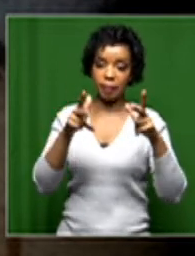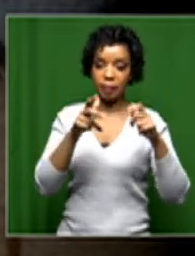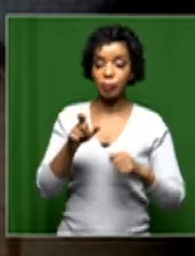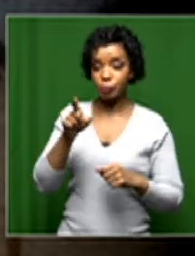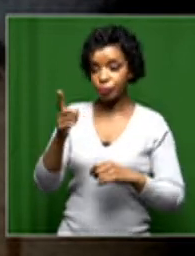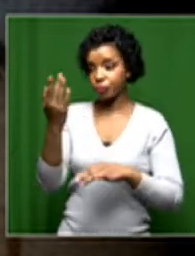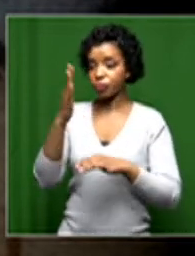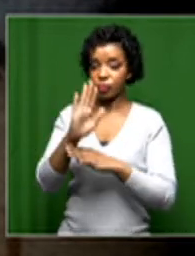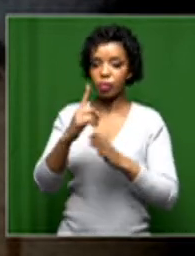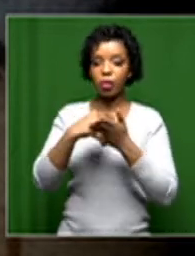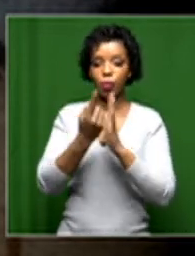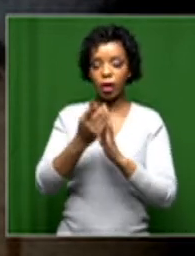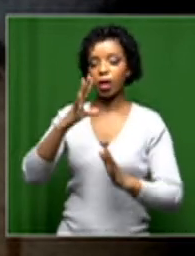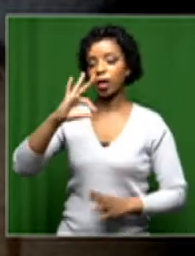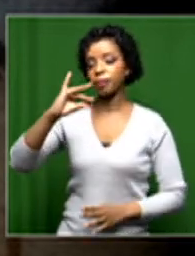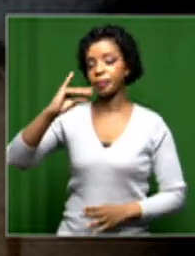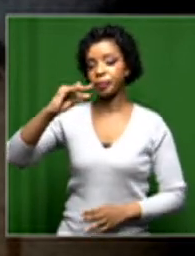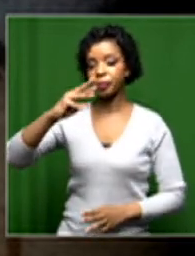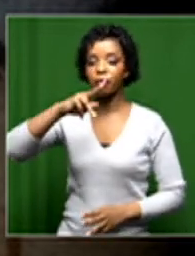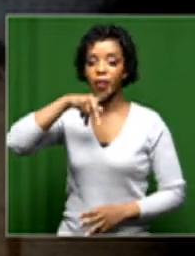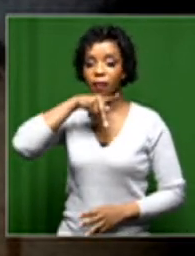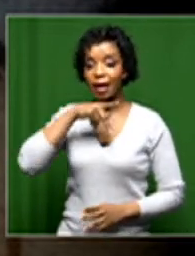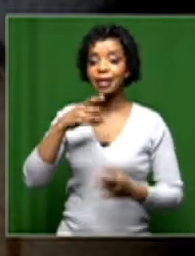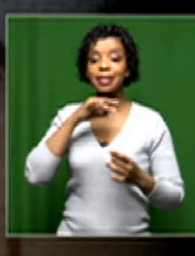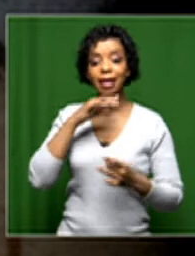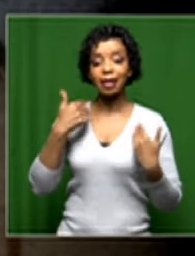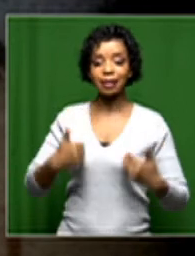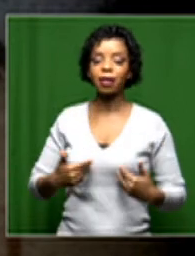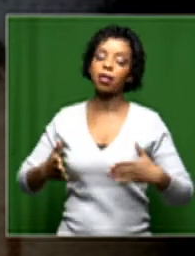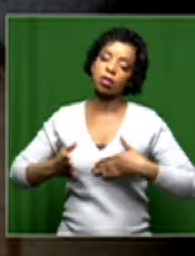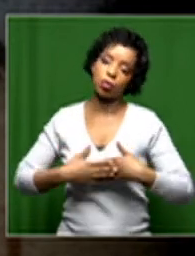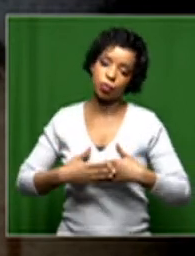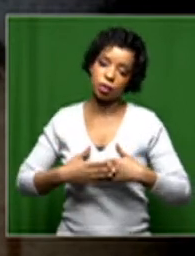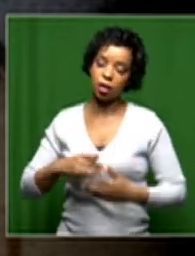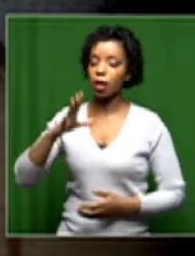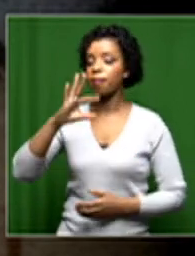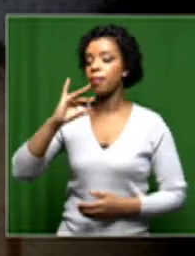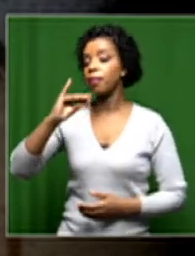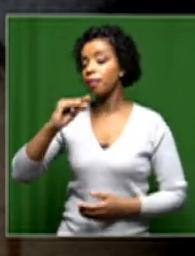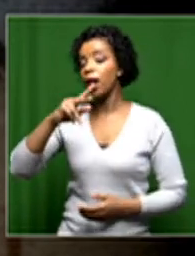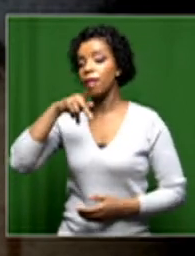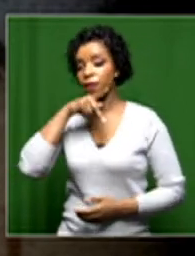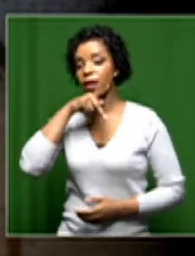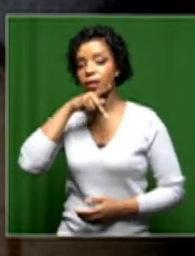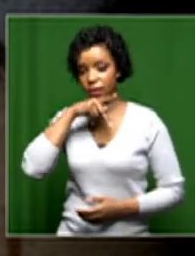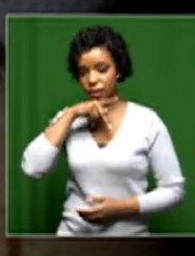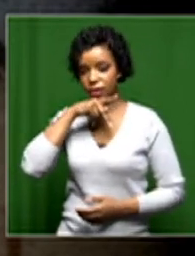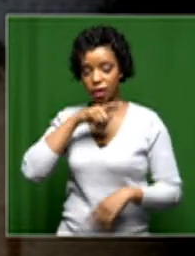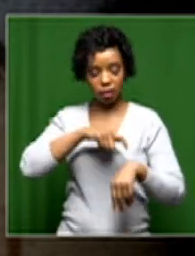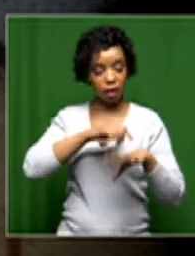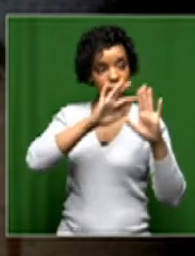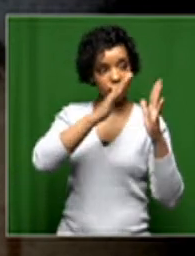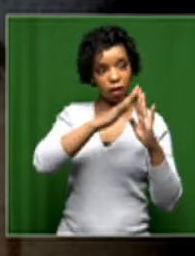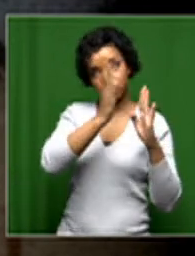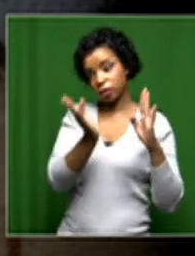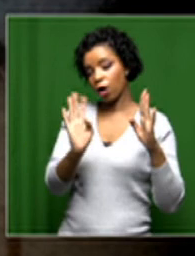weekly days, so we're not open on the weekends. So weekly days from Monday to Friday at 10 o'clock until 4 o'clock.